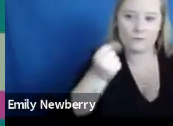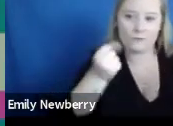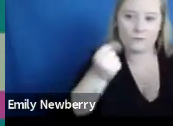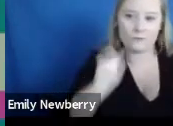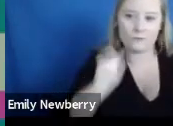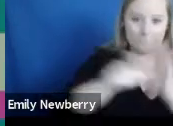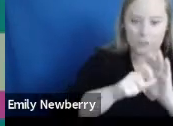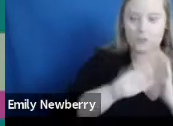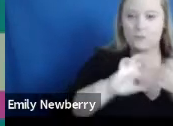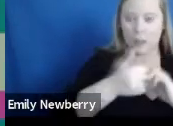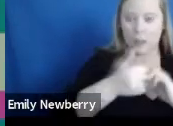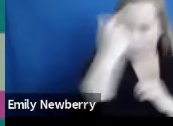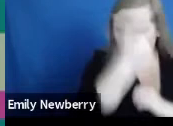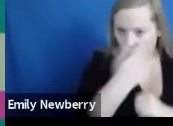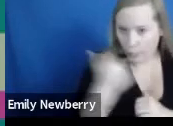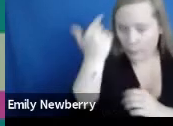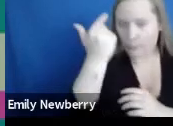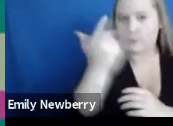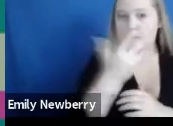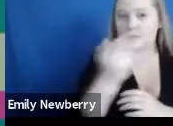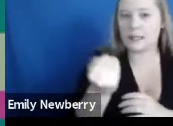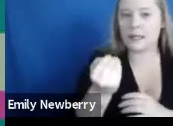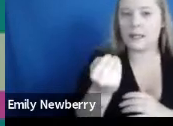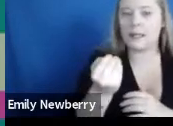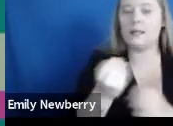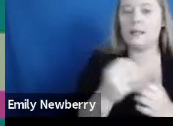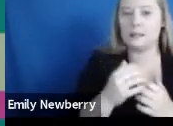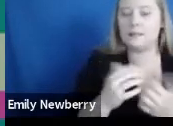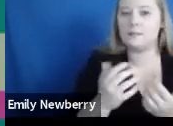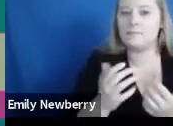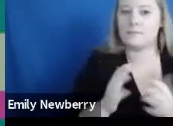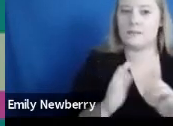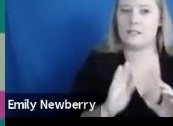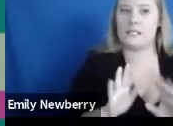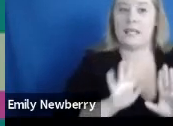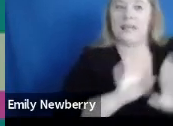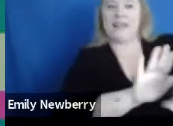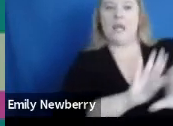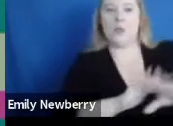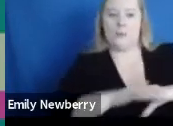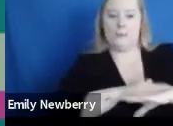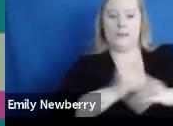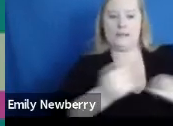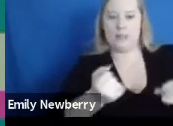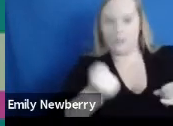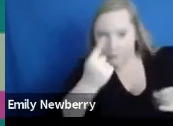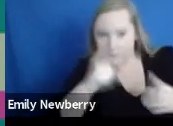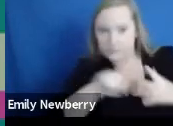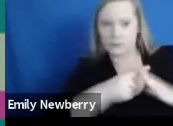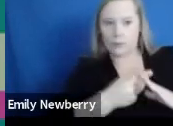well that they can then use sort of as their own baseline for future analyses.